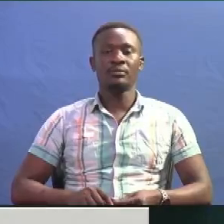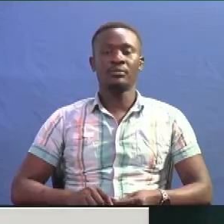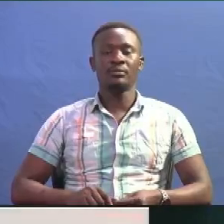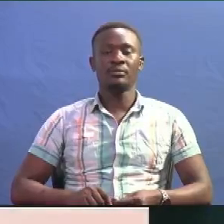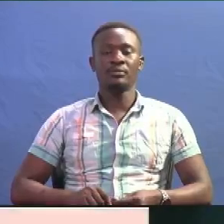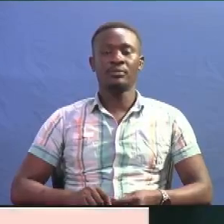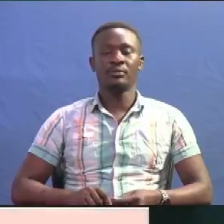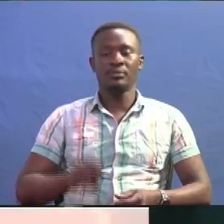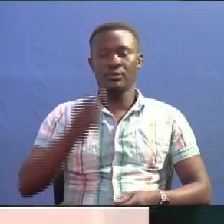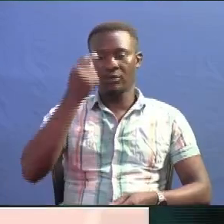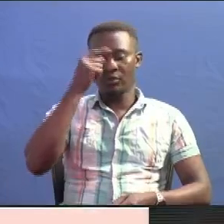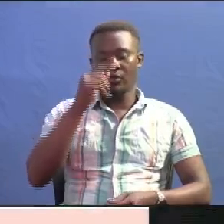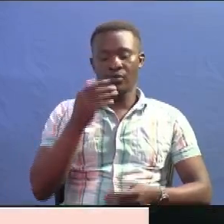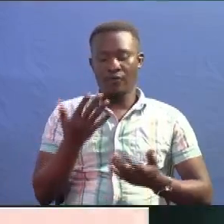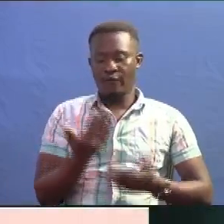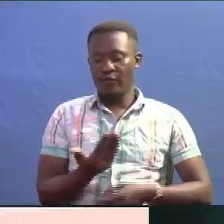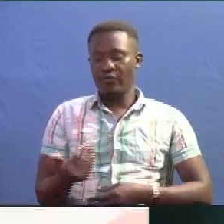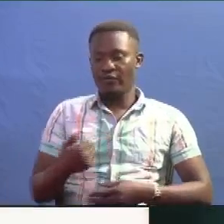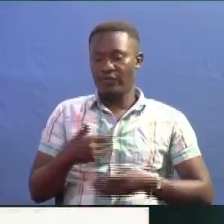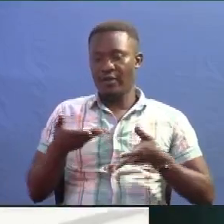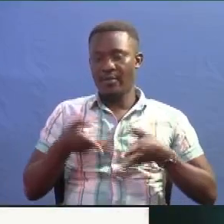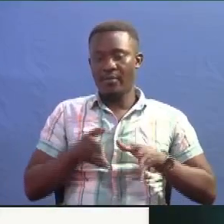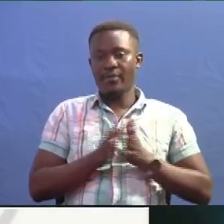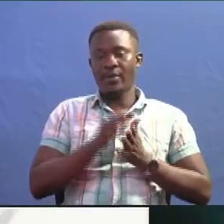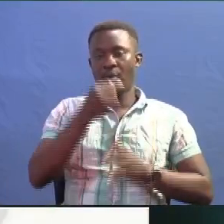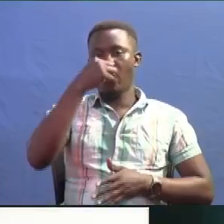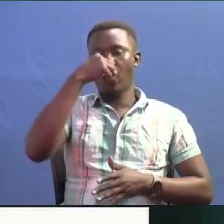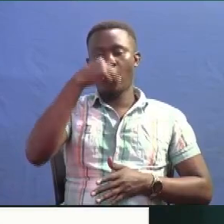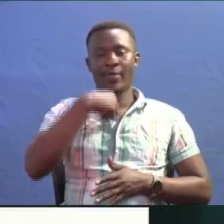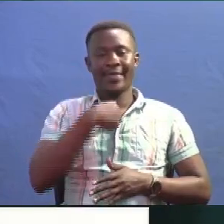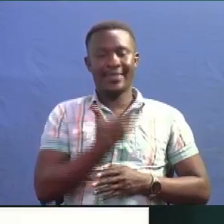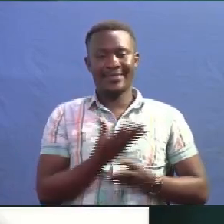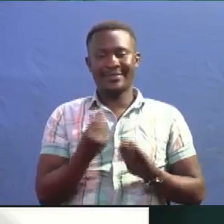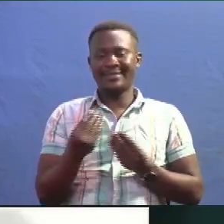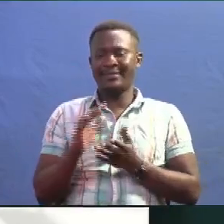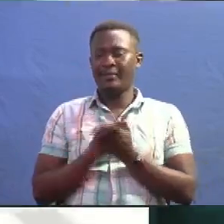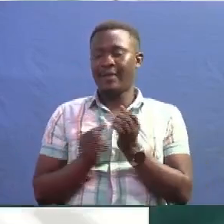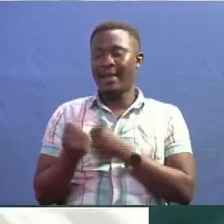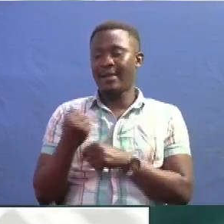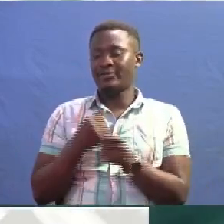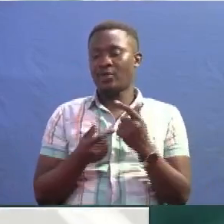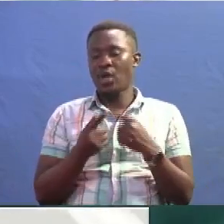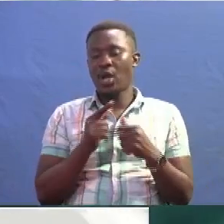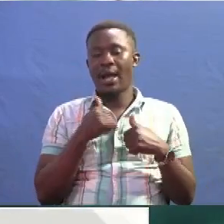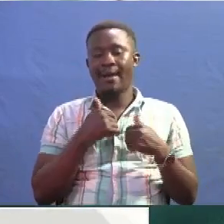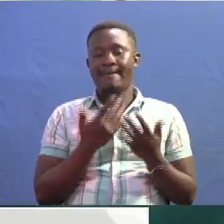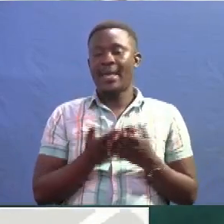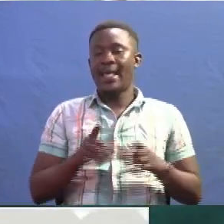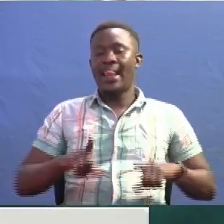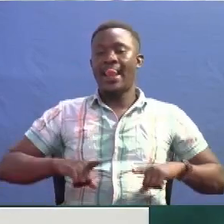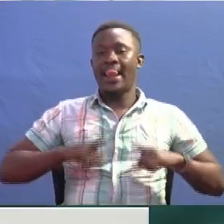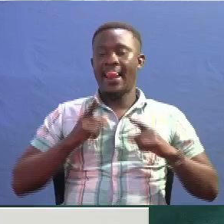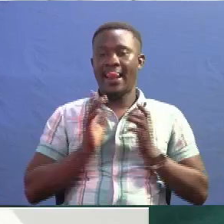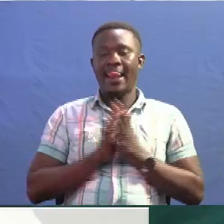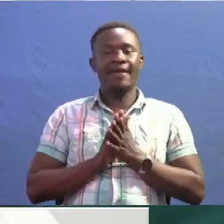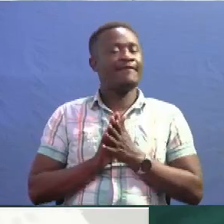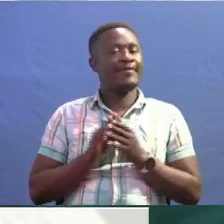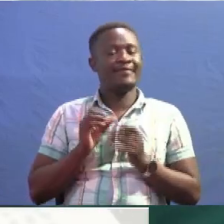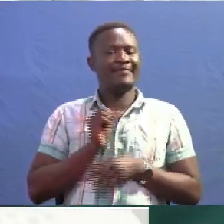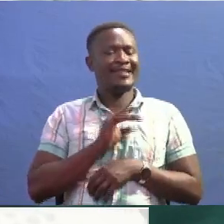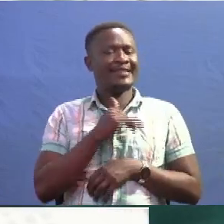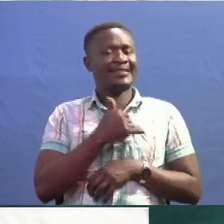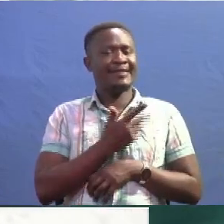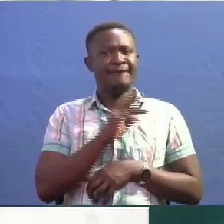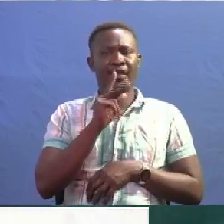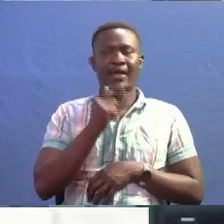For children born with cleft lip or palate, even the simple act of feeding can become a life-threatening challenge. In Kenya, an